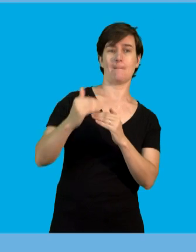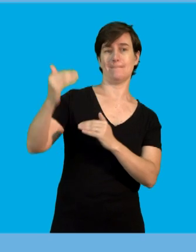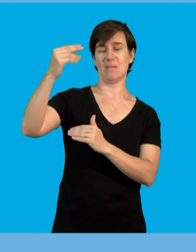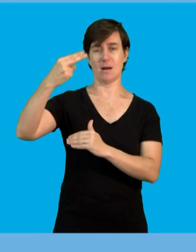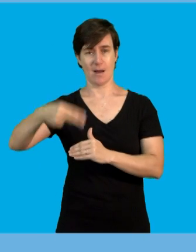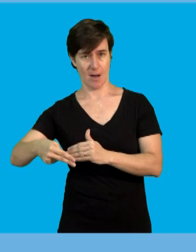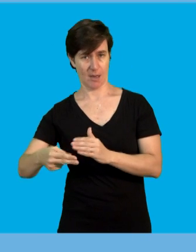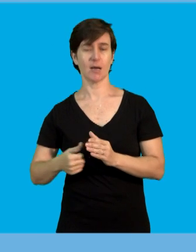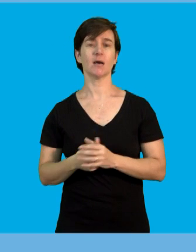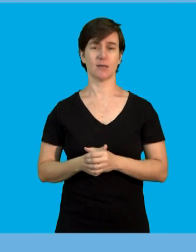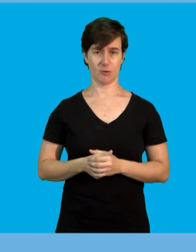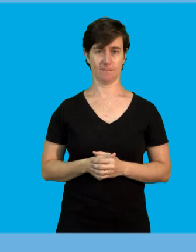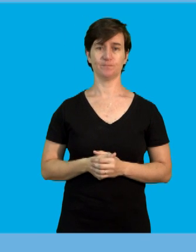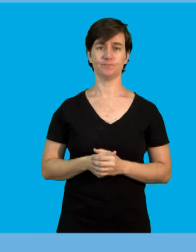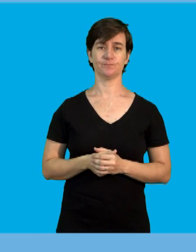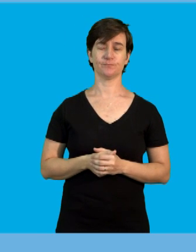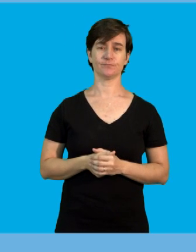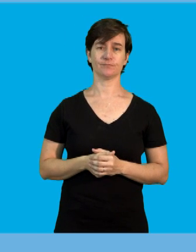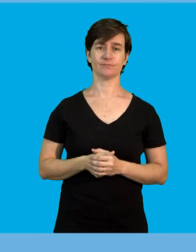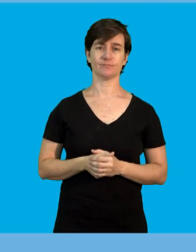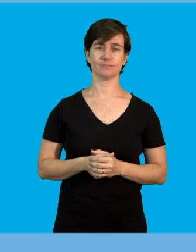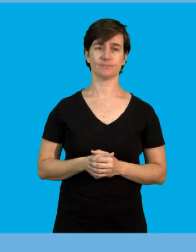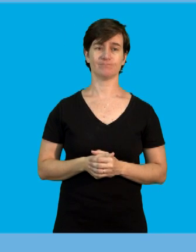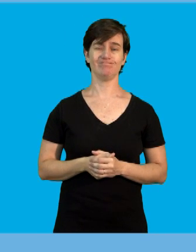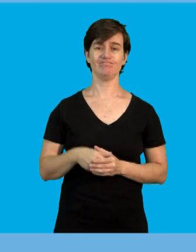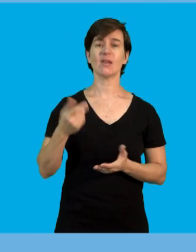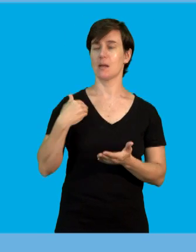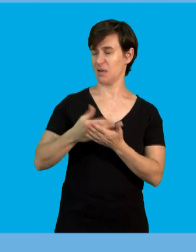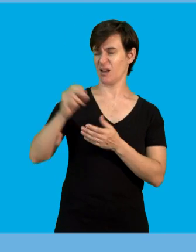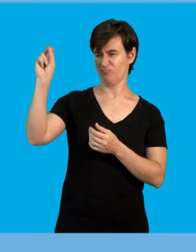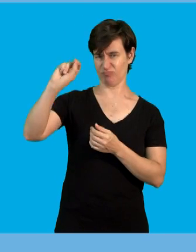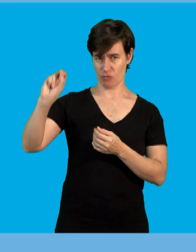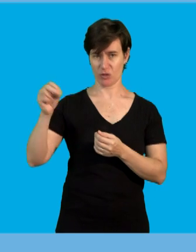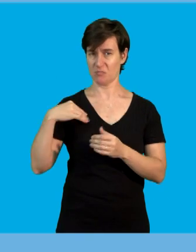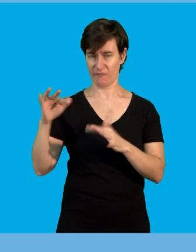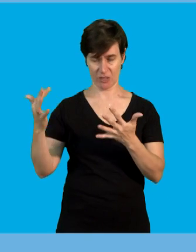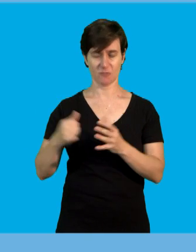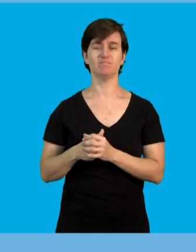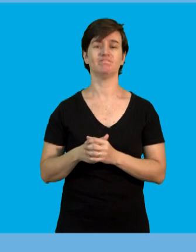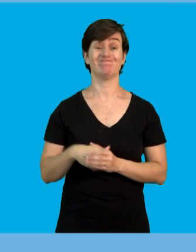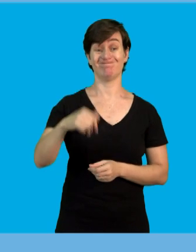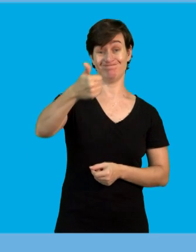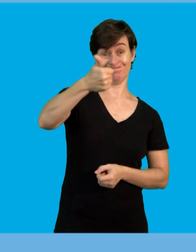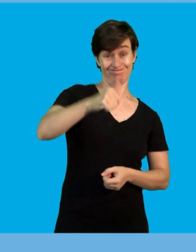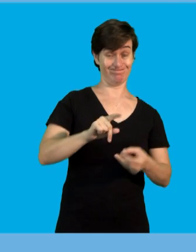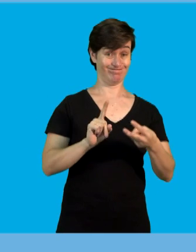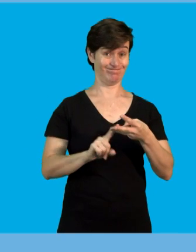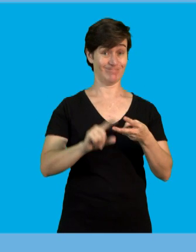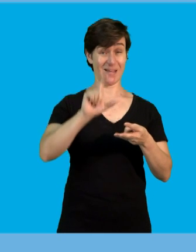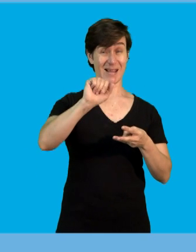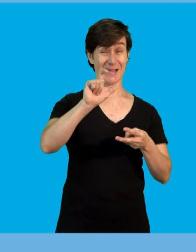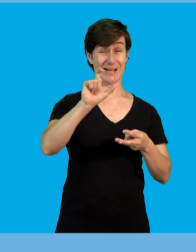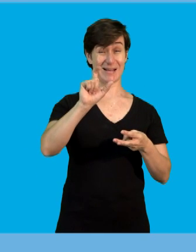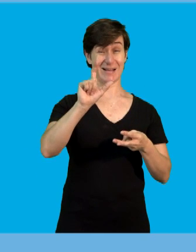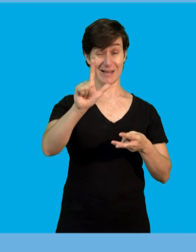then capital letter O, capital letter H. Then number 3, so that is dealt with. Number 3, we